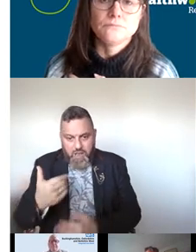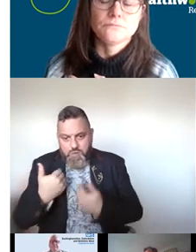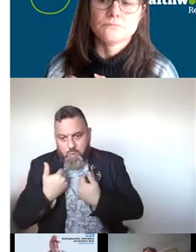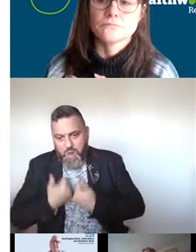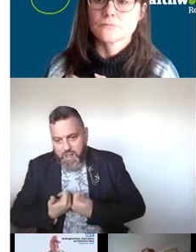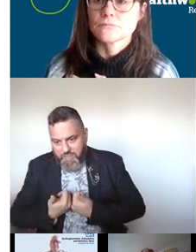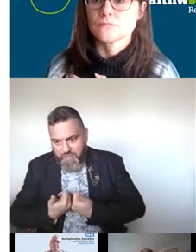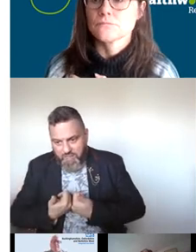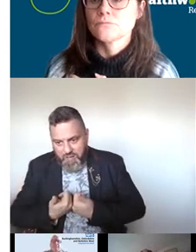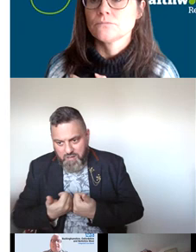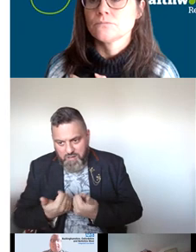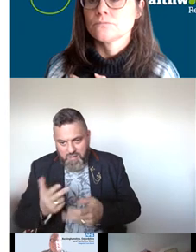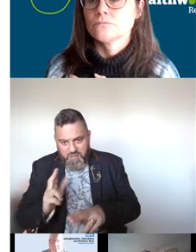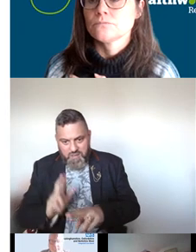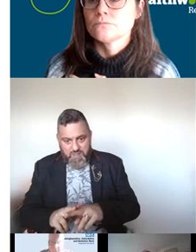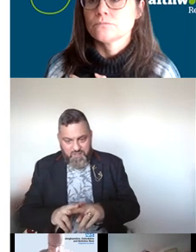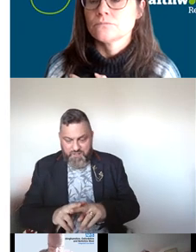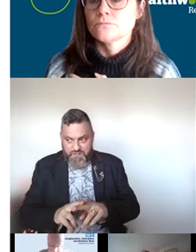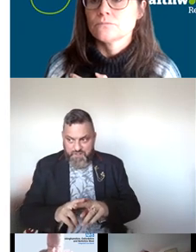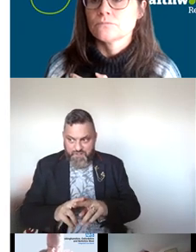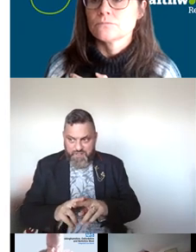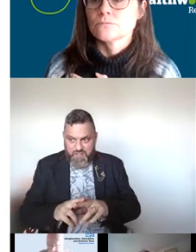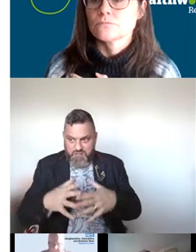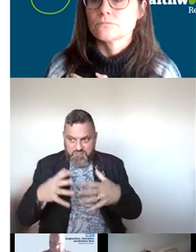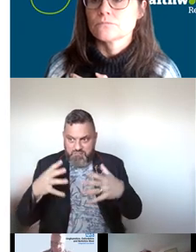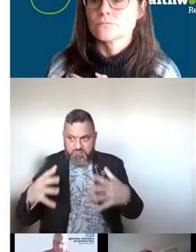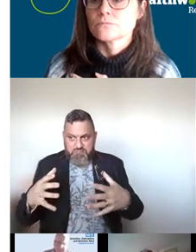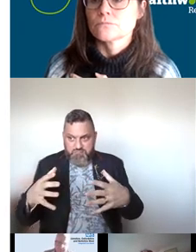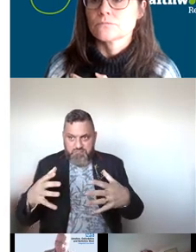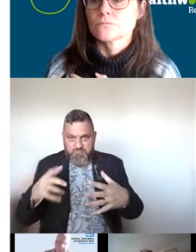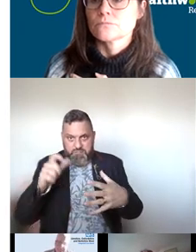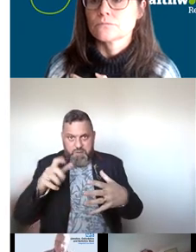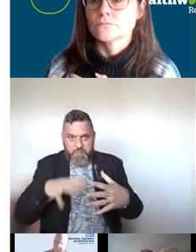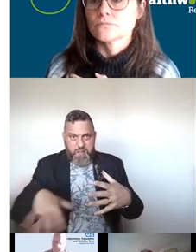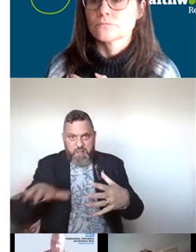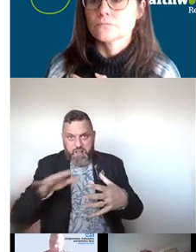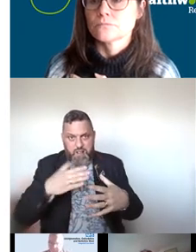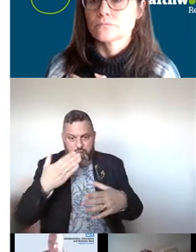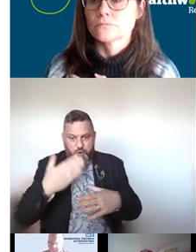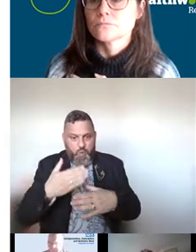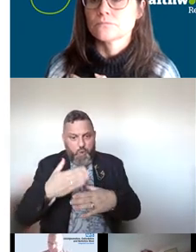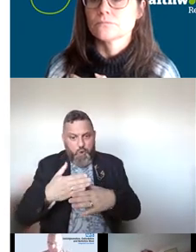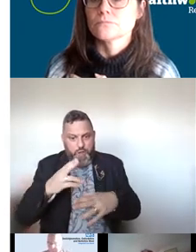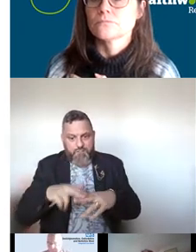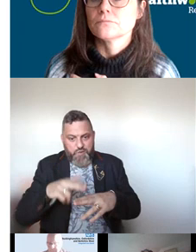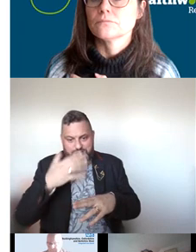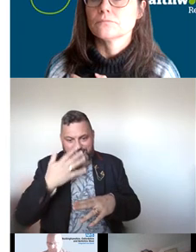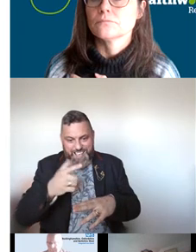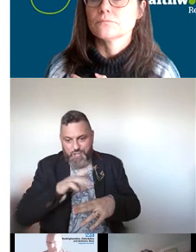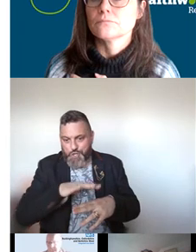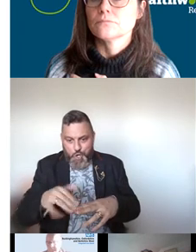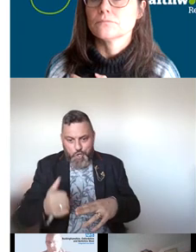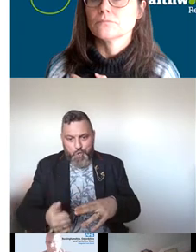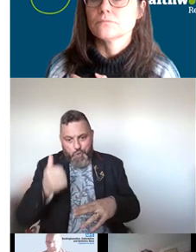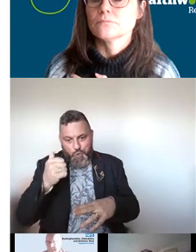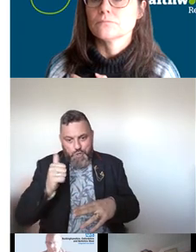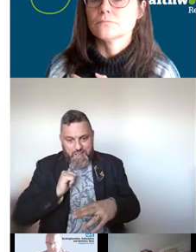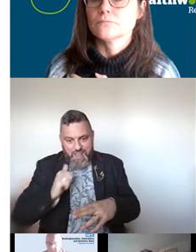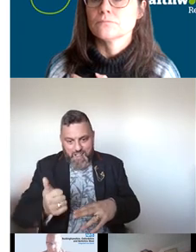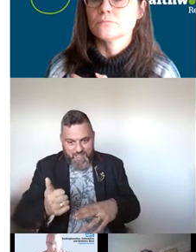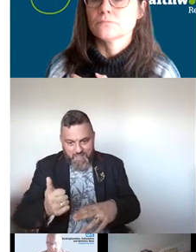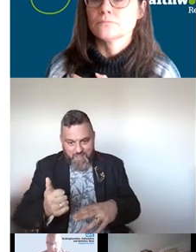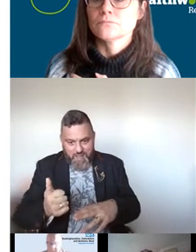crucial. If we've got a population or particularly people of a workforce age that aren't in good health, the amount